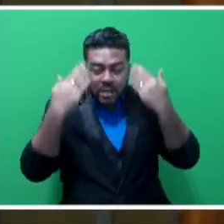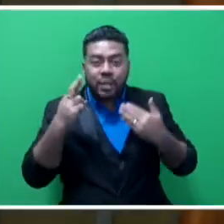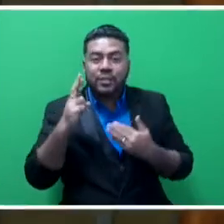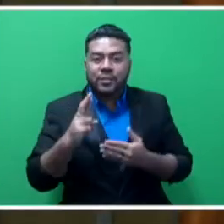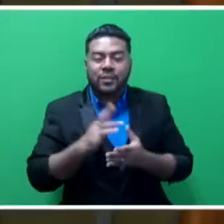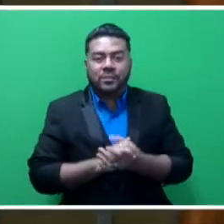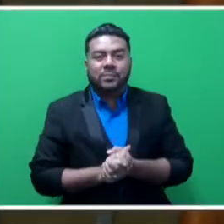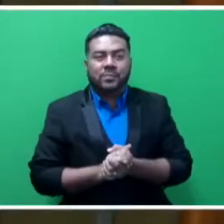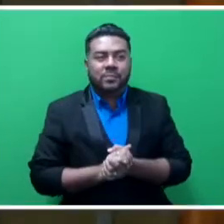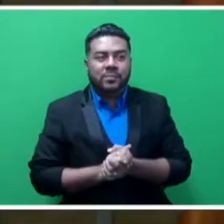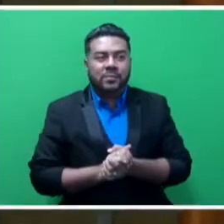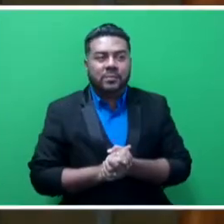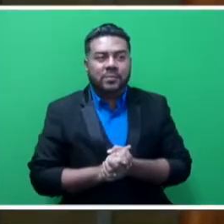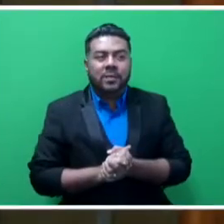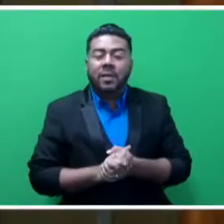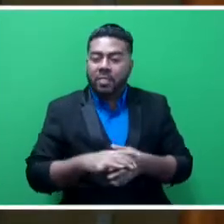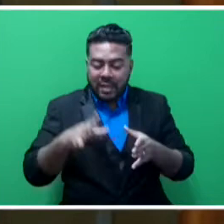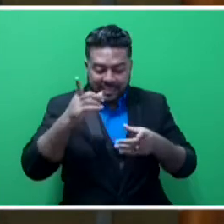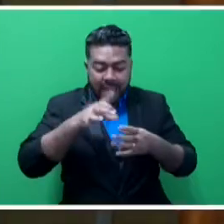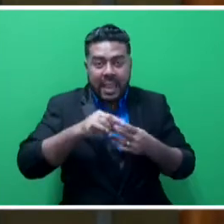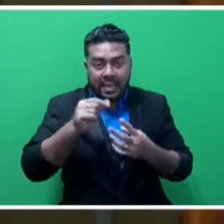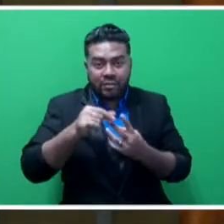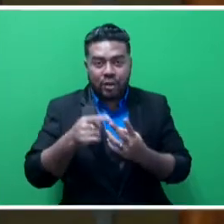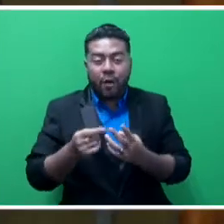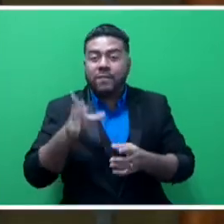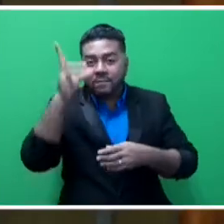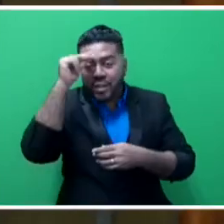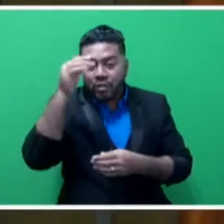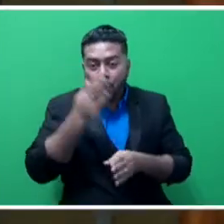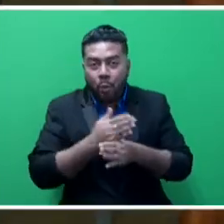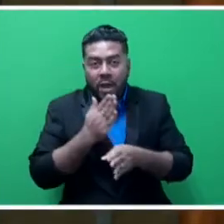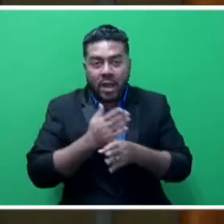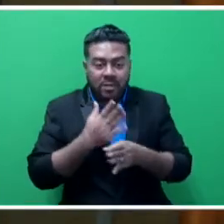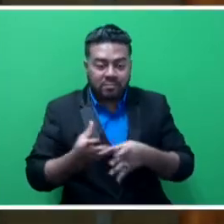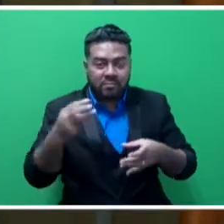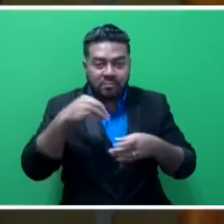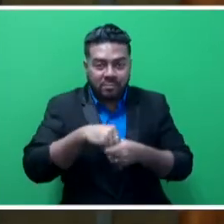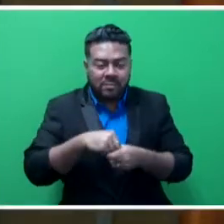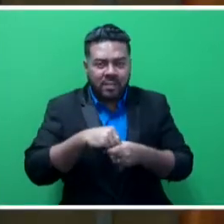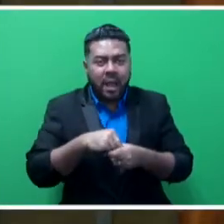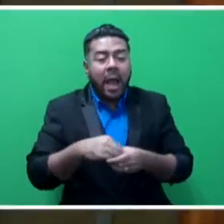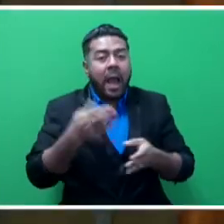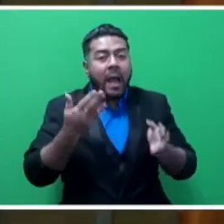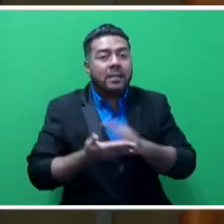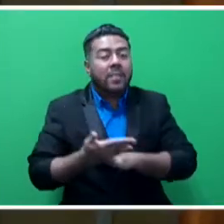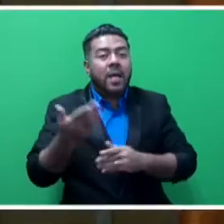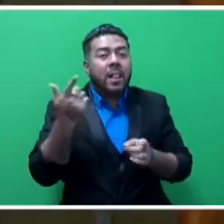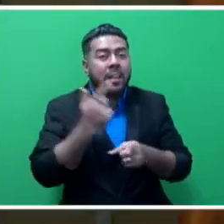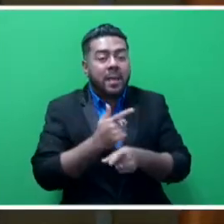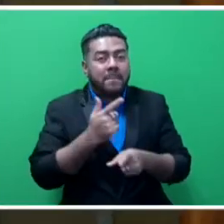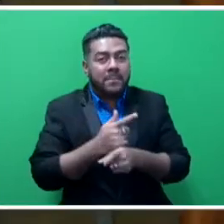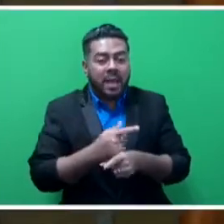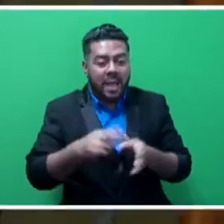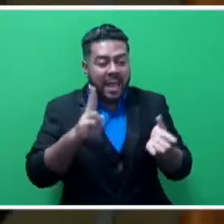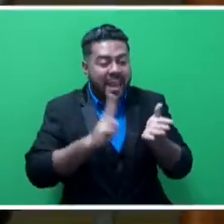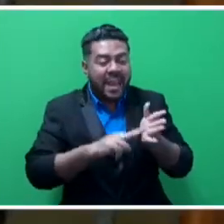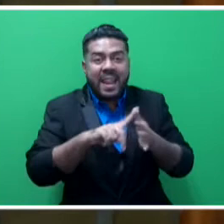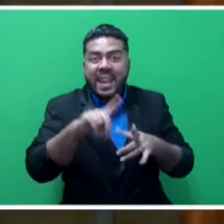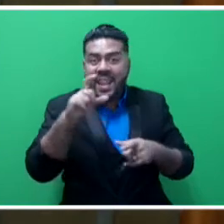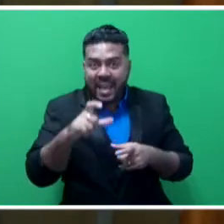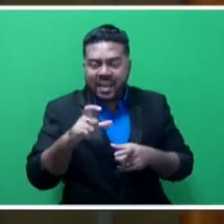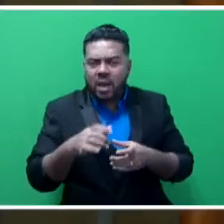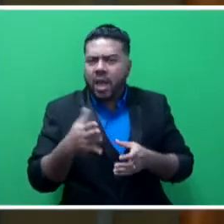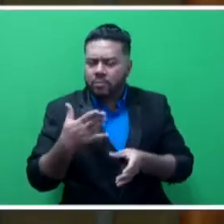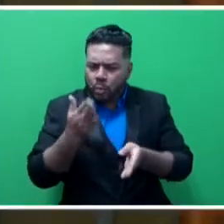selection of Fijian workers to participate under the labour mobility program, the NEC has been working very